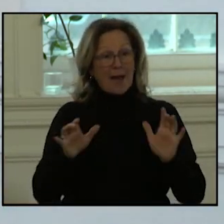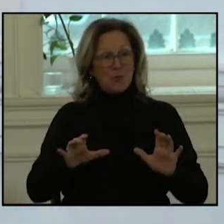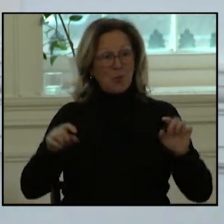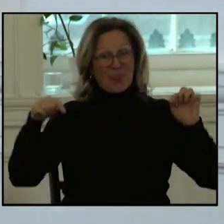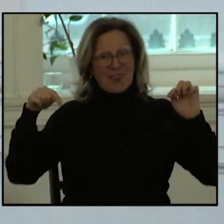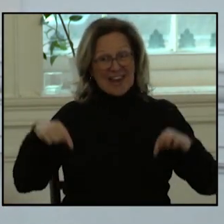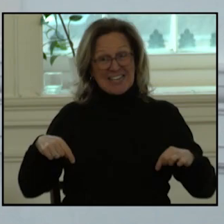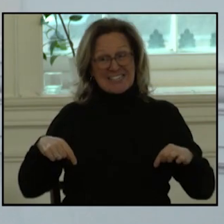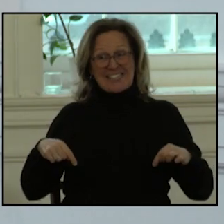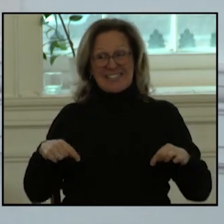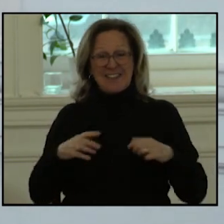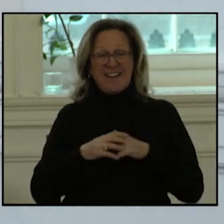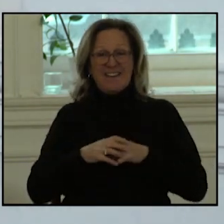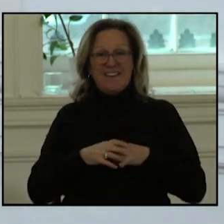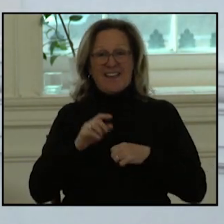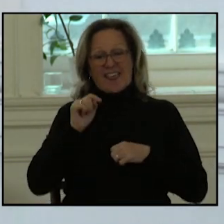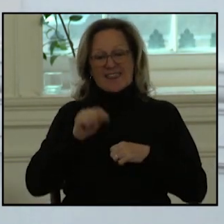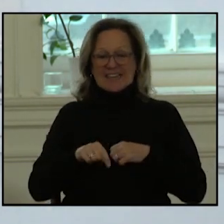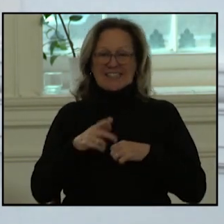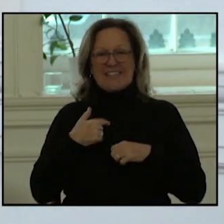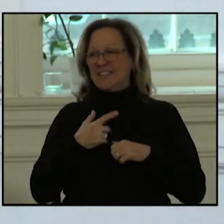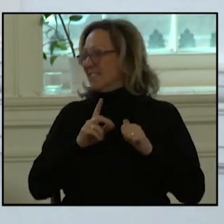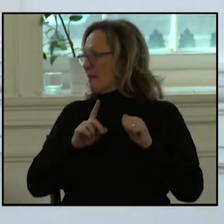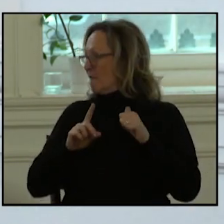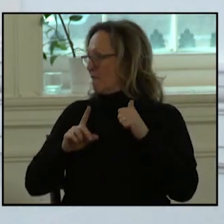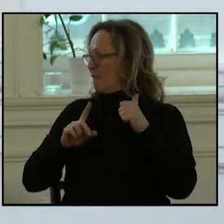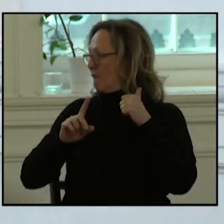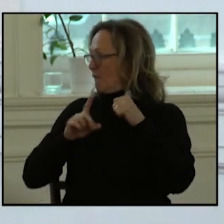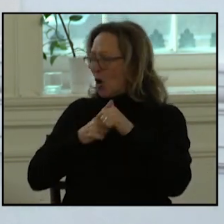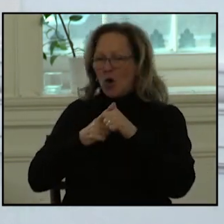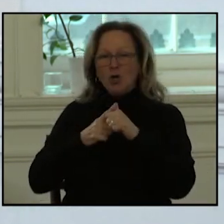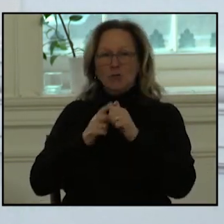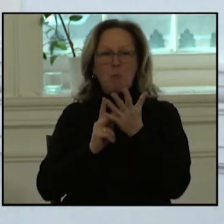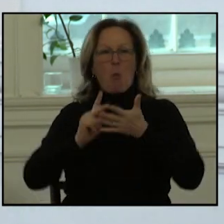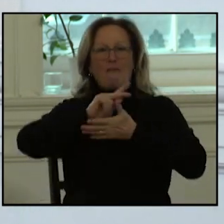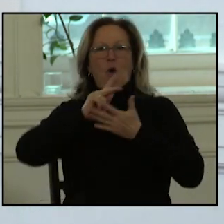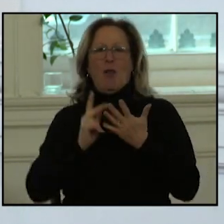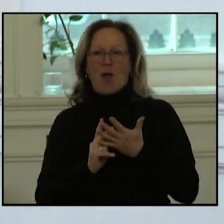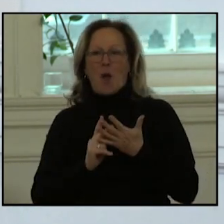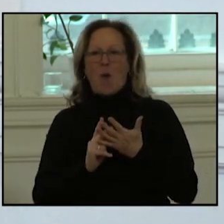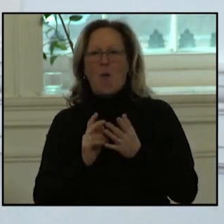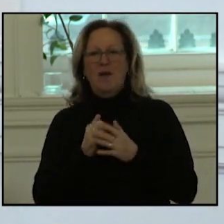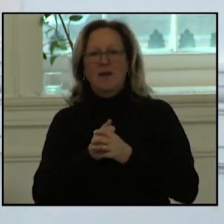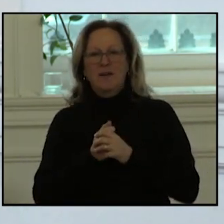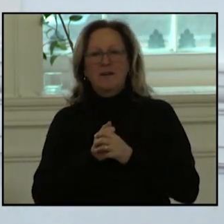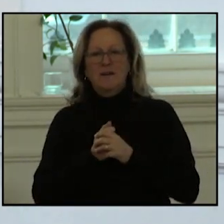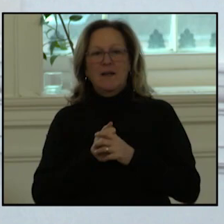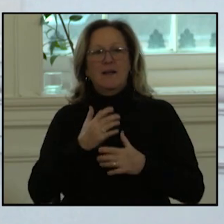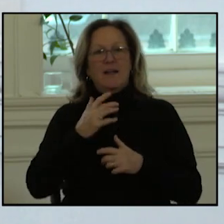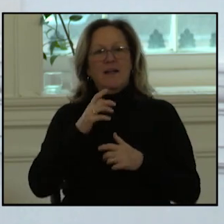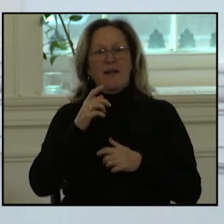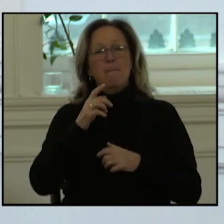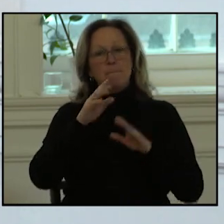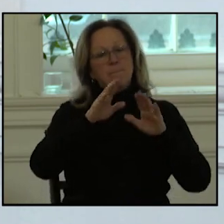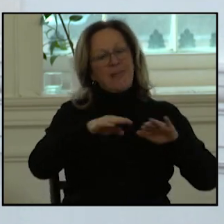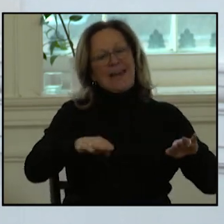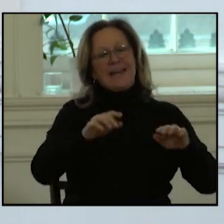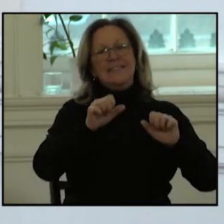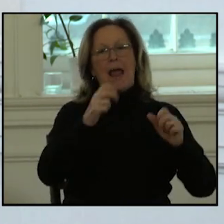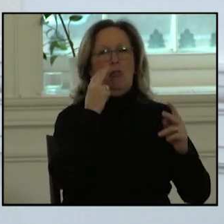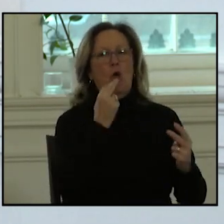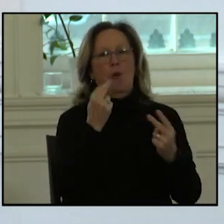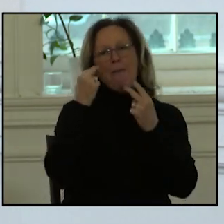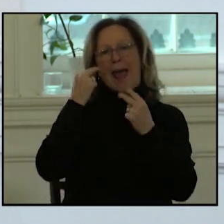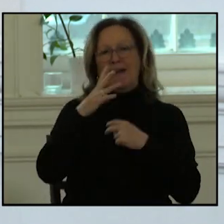portfolio. So they can have this when they look back on it and they can say, this is what my Mima used to do. This is what my mother used to do. So it